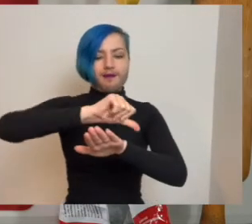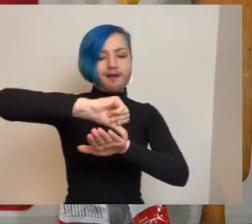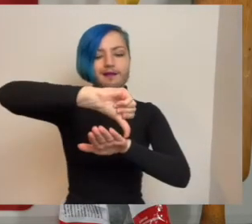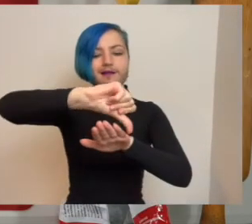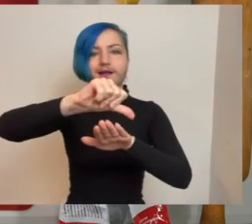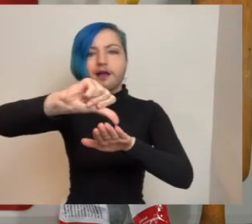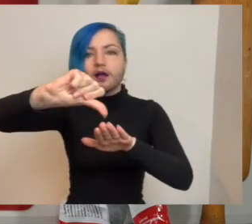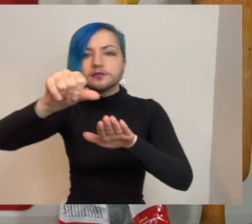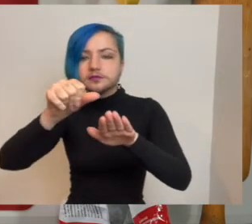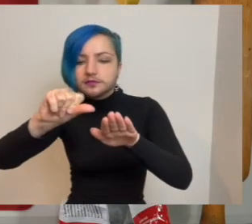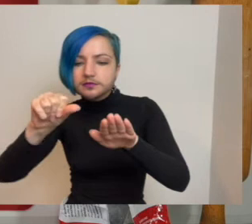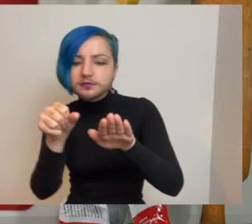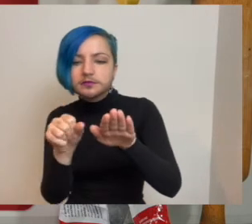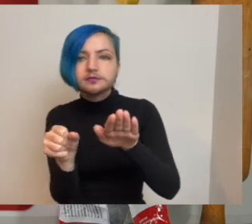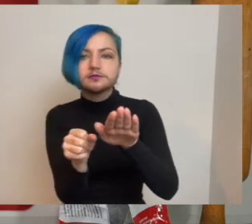the outline.